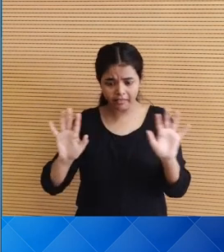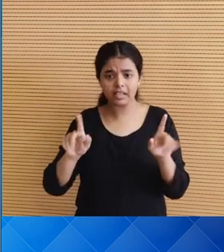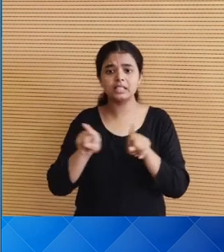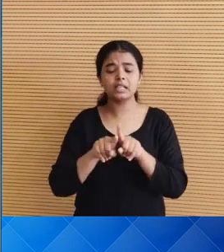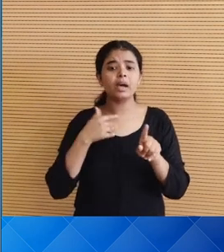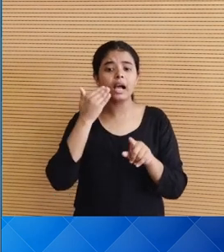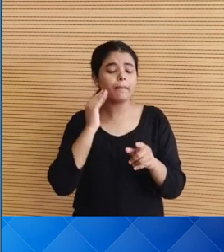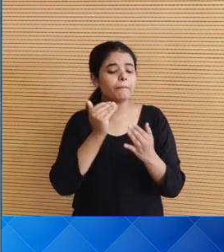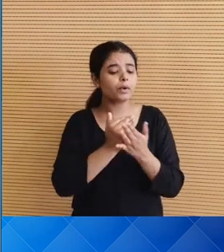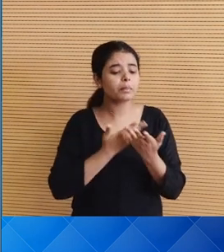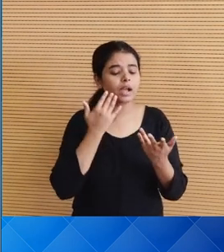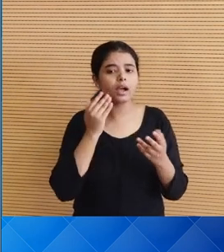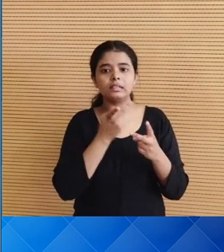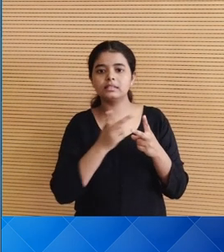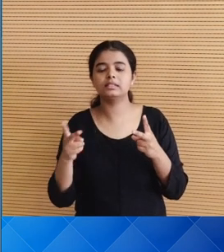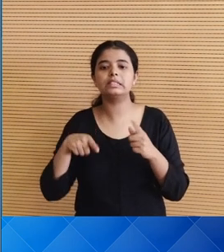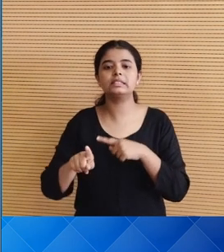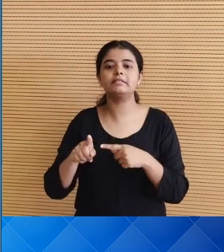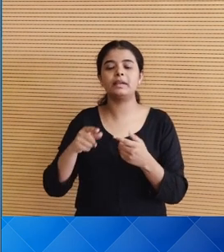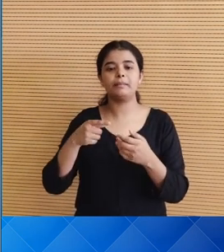events. Next.